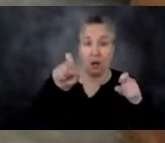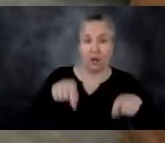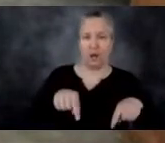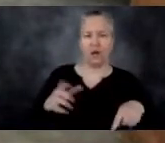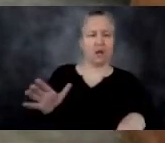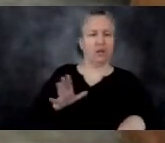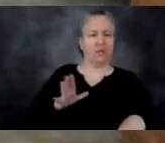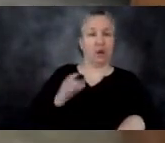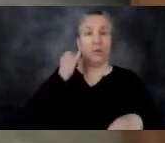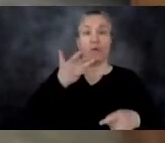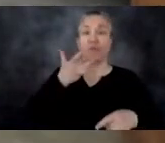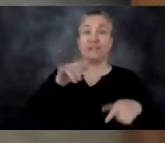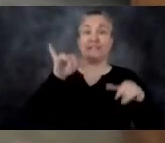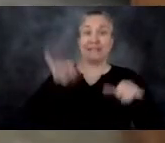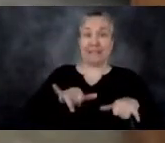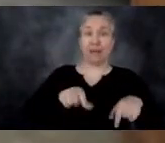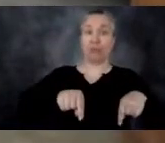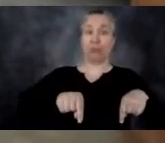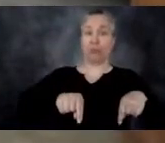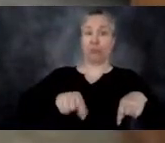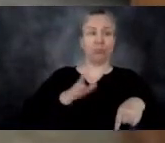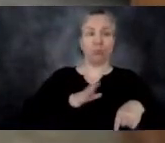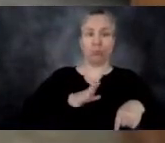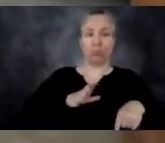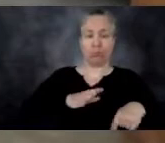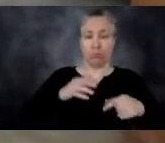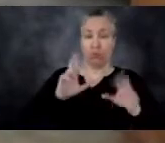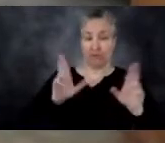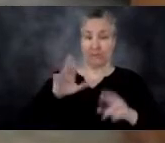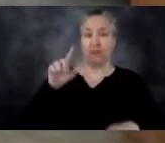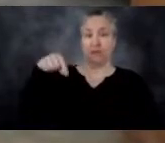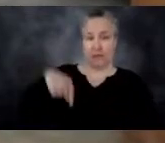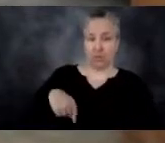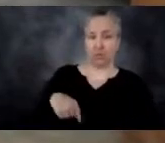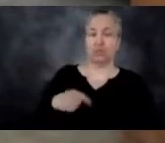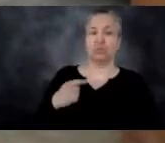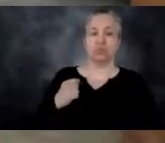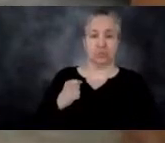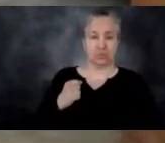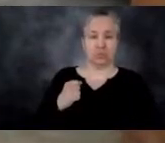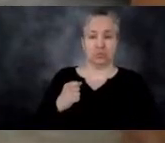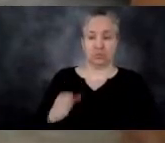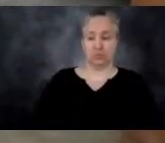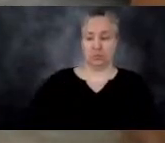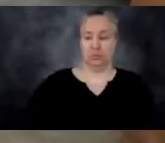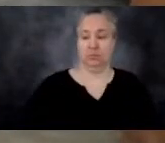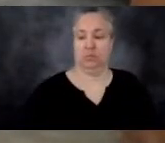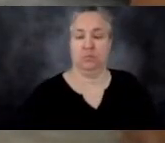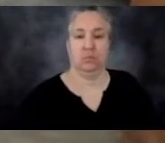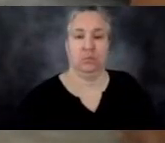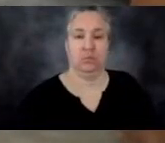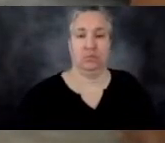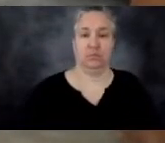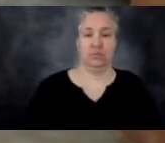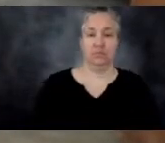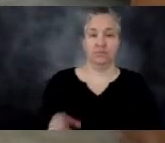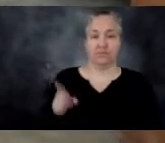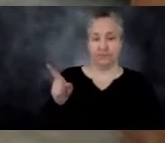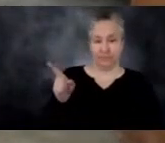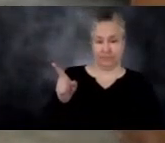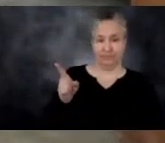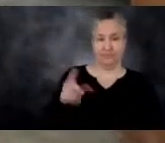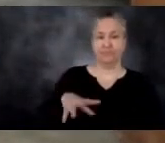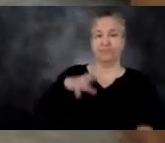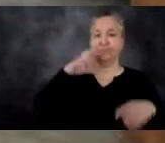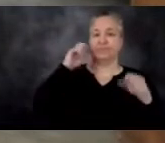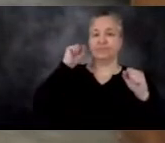here. If you want to stay right here, please do. Here we go. If you're ready, down and back up. And inhale